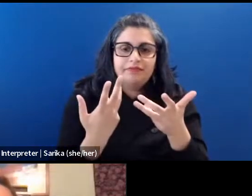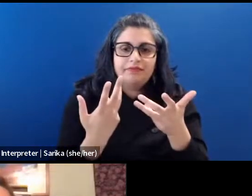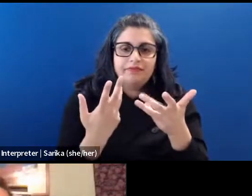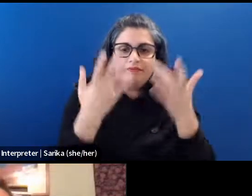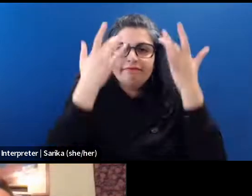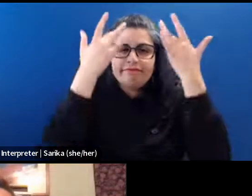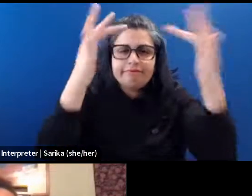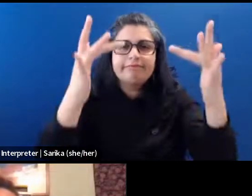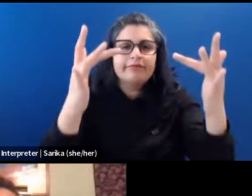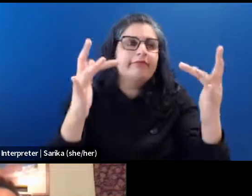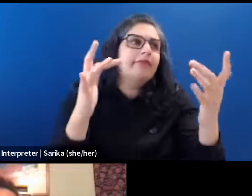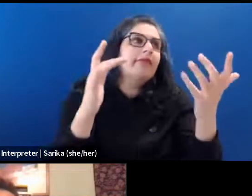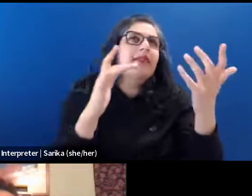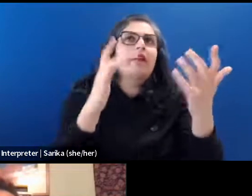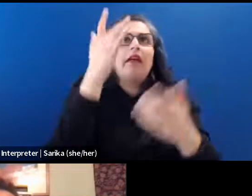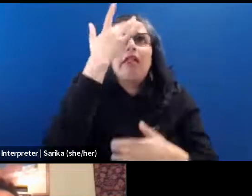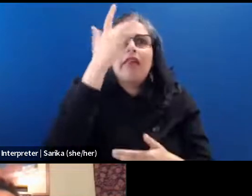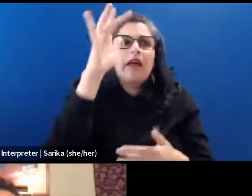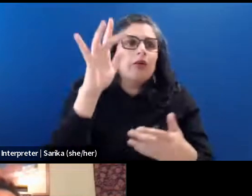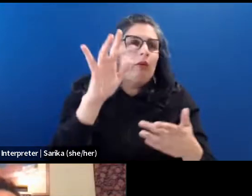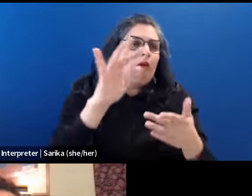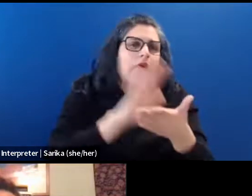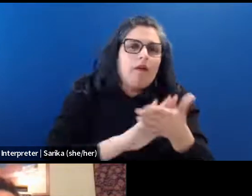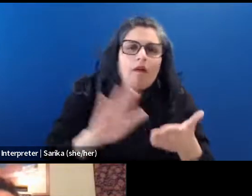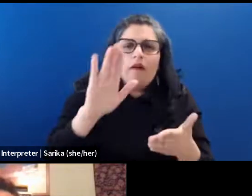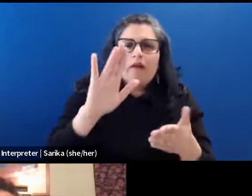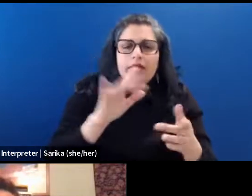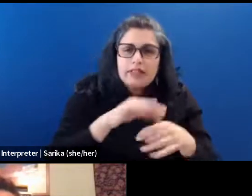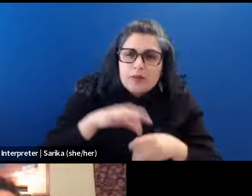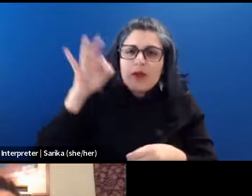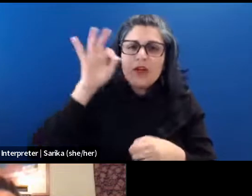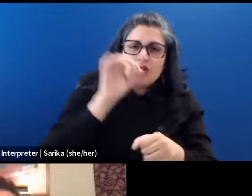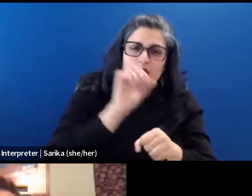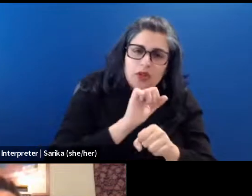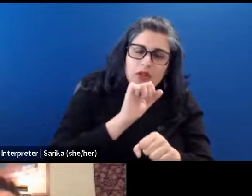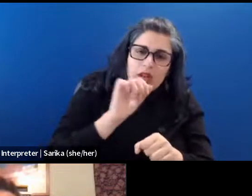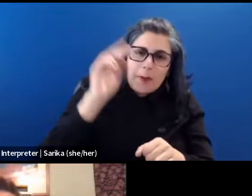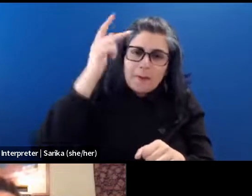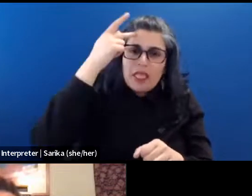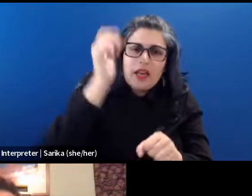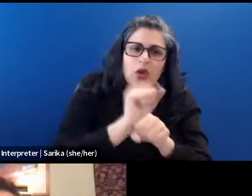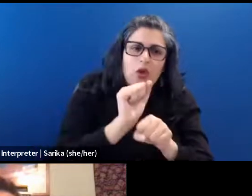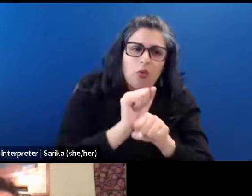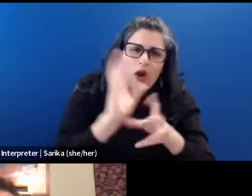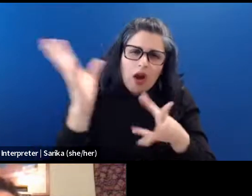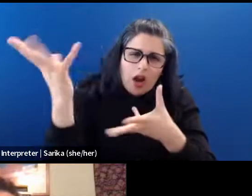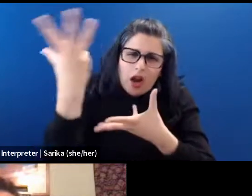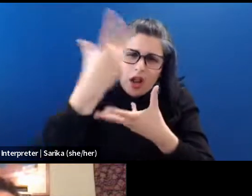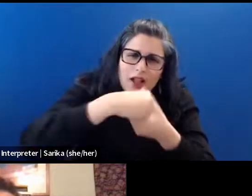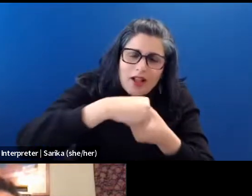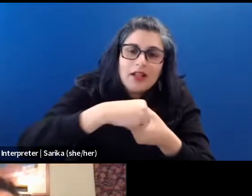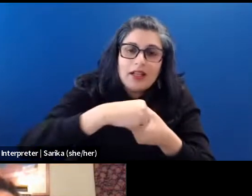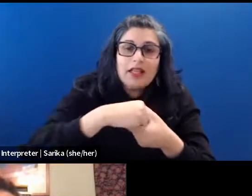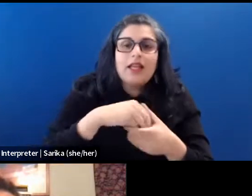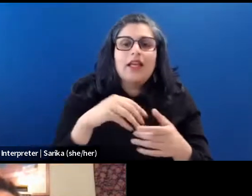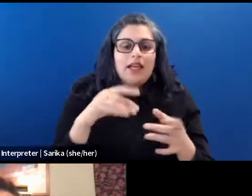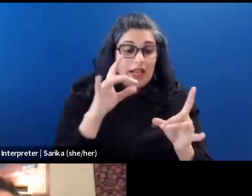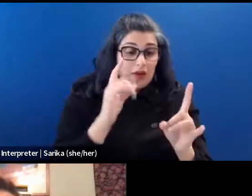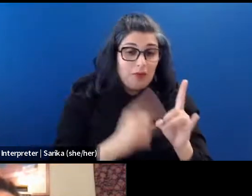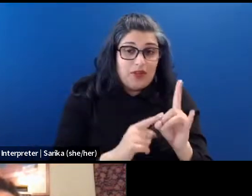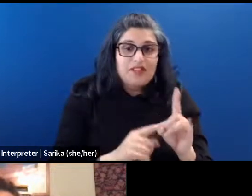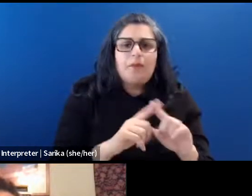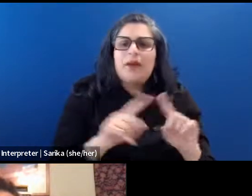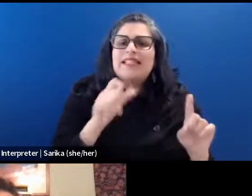intellectual work and spiritual work and political work within Buddhism as well, that it's not an either or. Right.